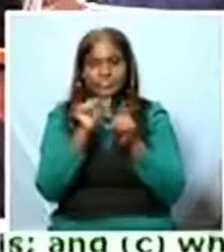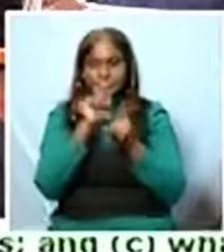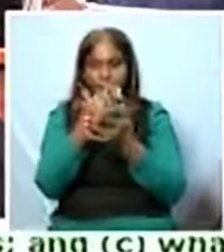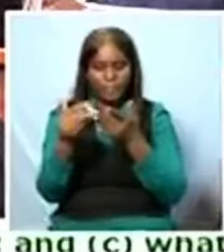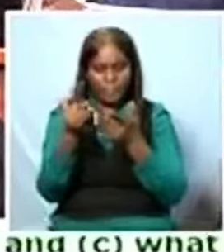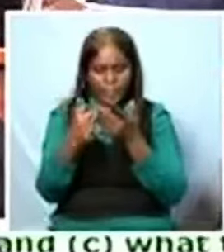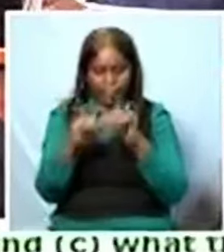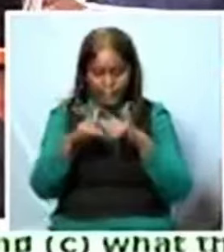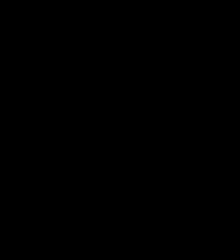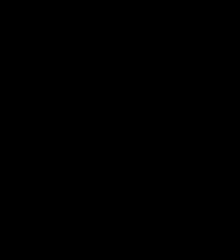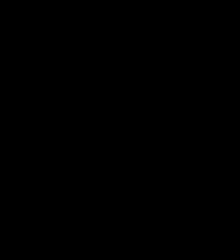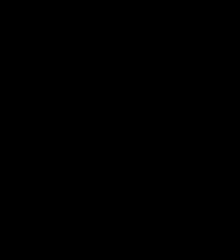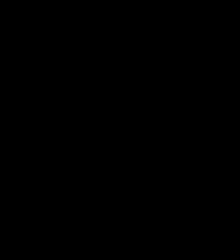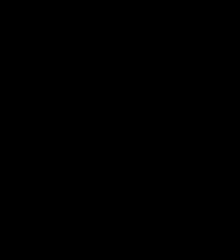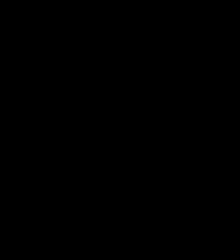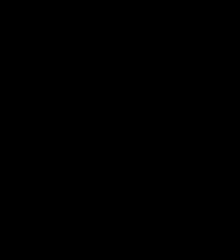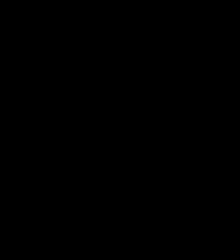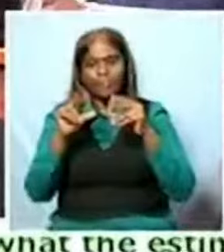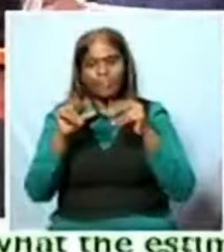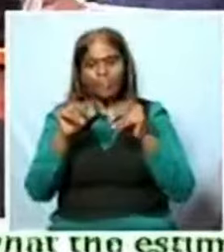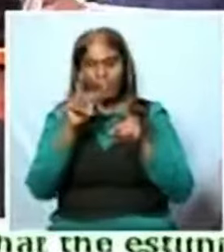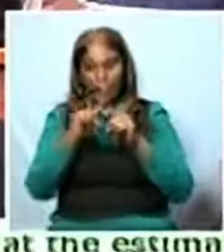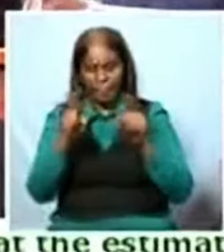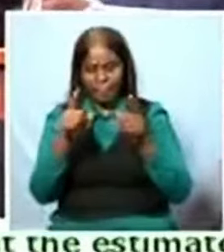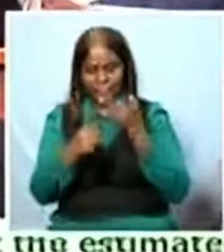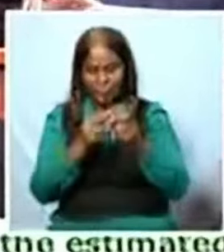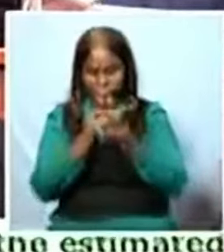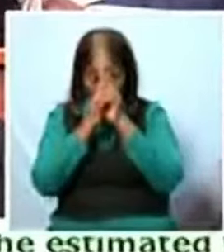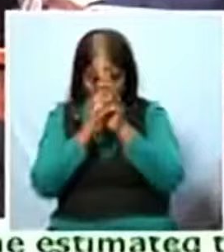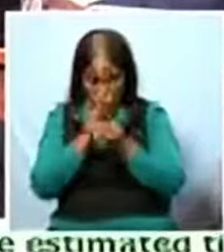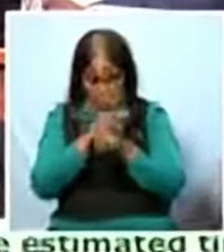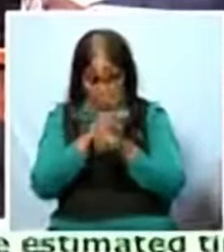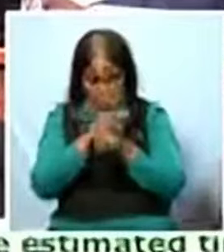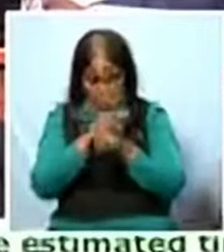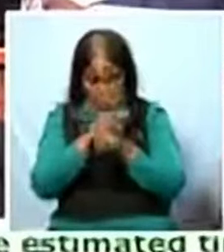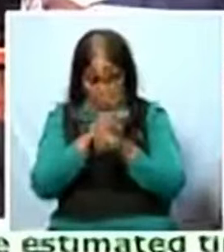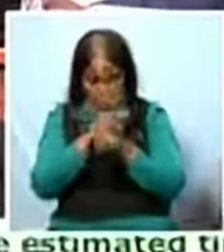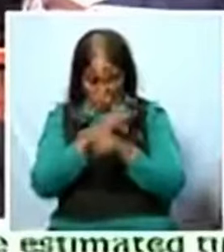something that we can tolerate. Otherwise, Honorable Member,